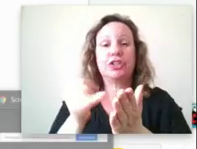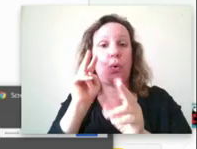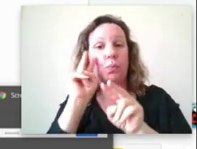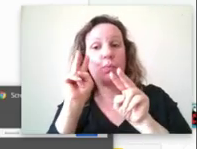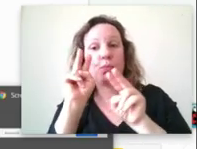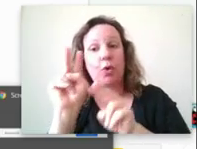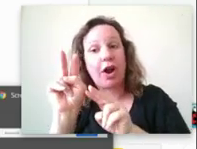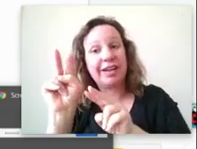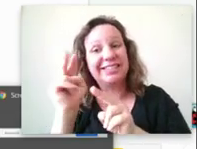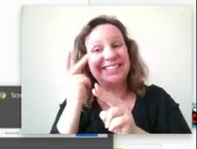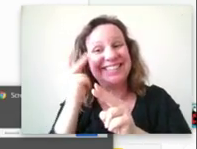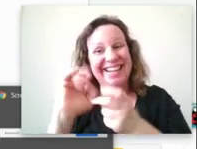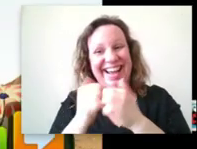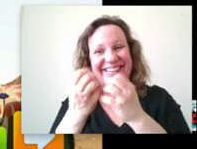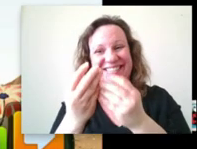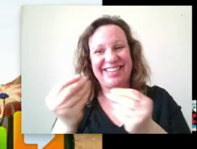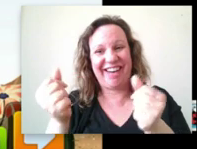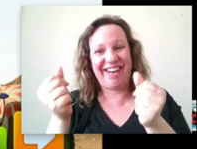solve this problem.